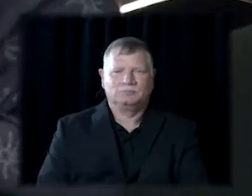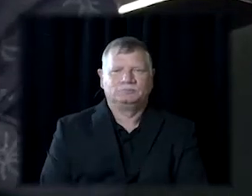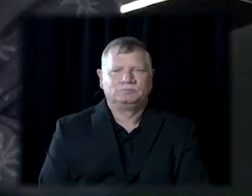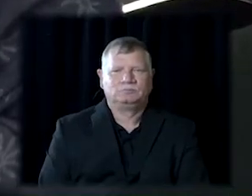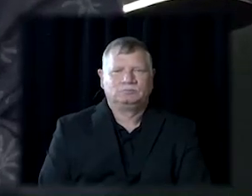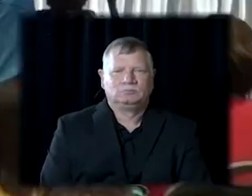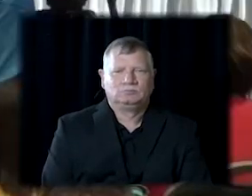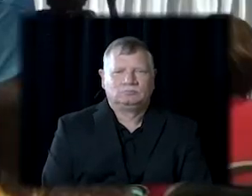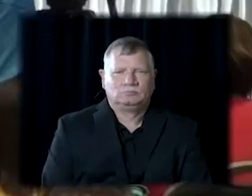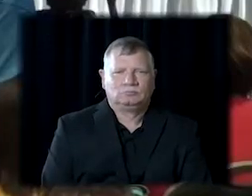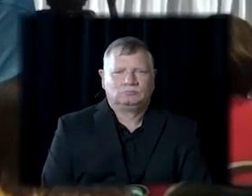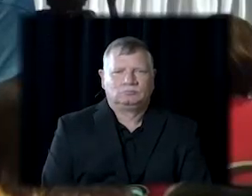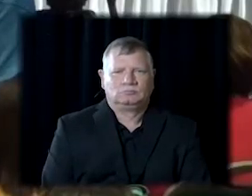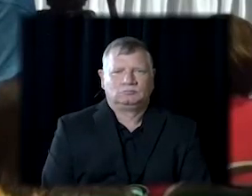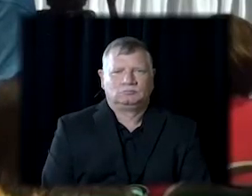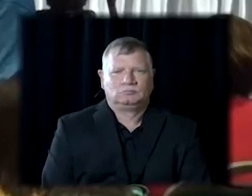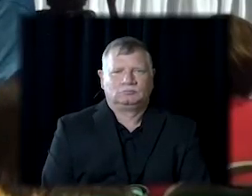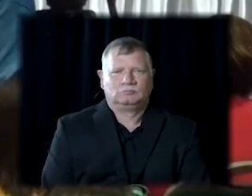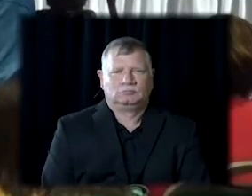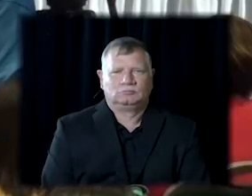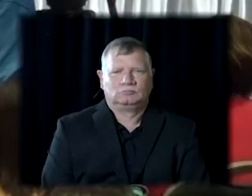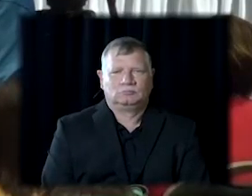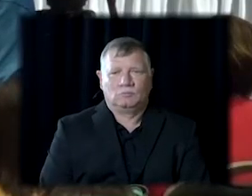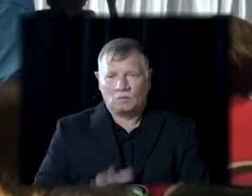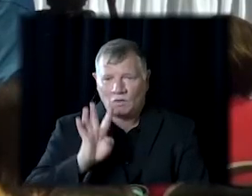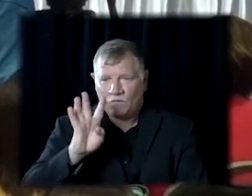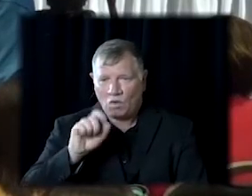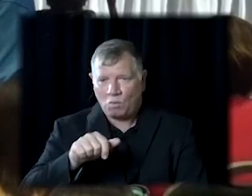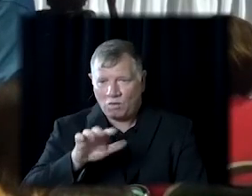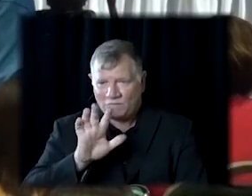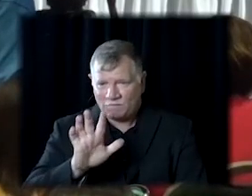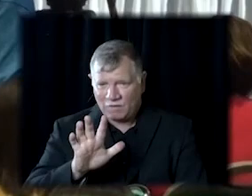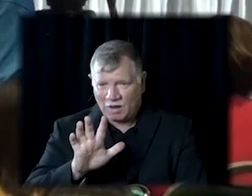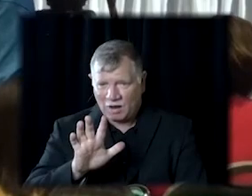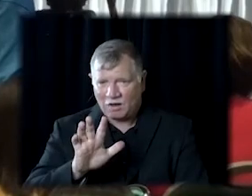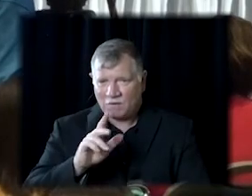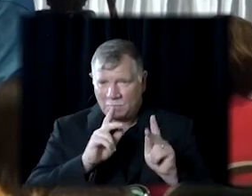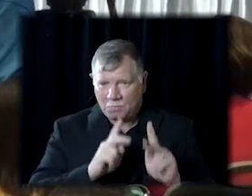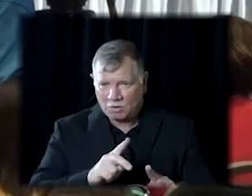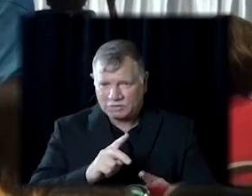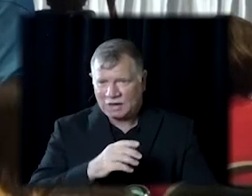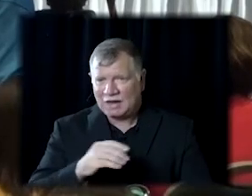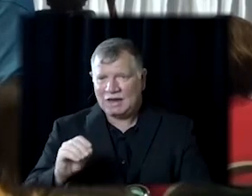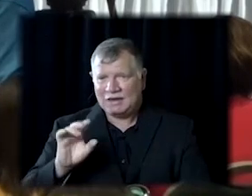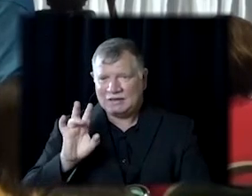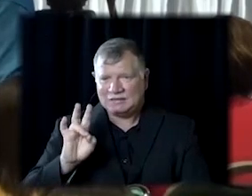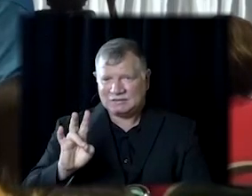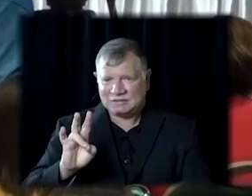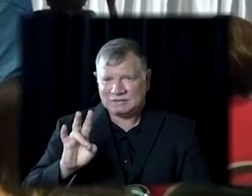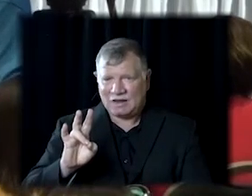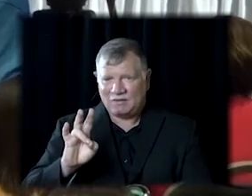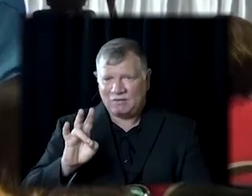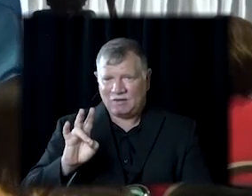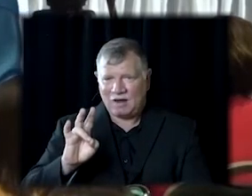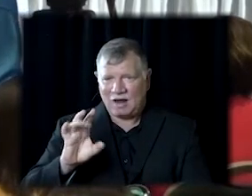Gracias. Eran 4.5 million in personnel. Yeah, and 700,000 in